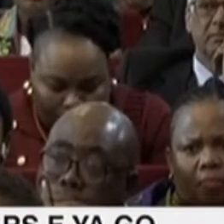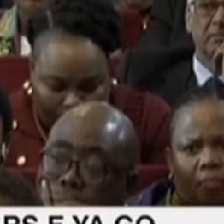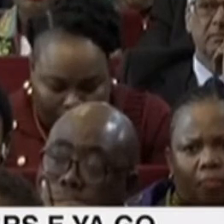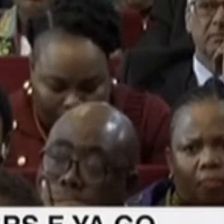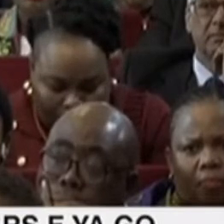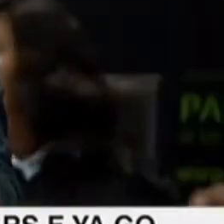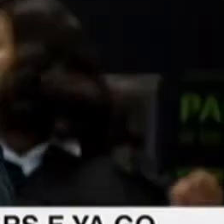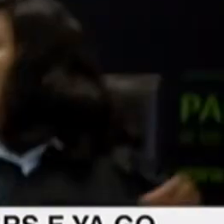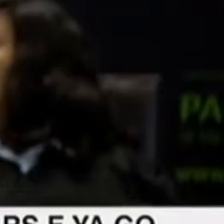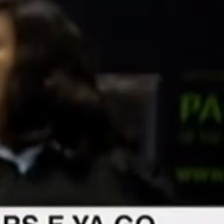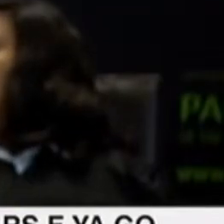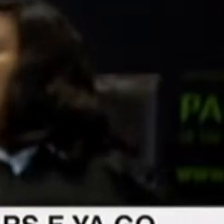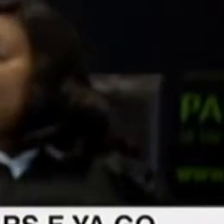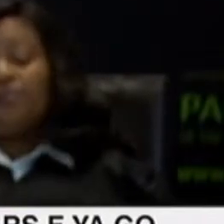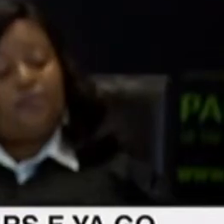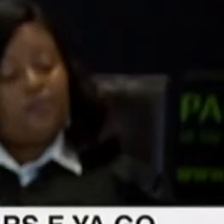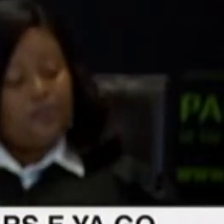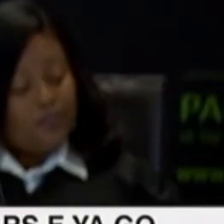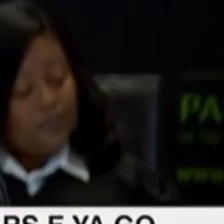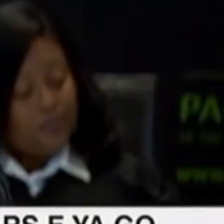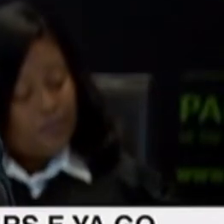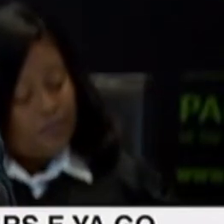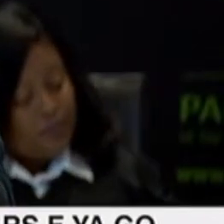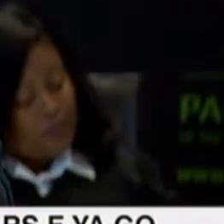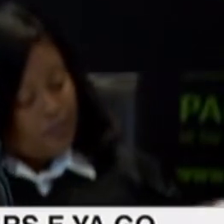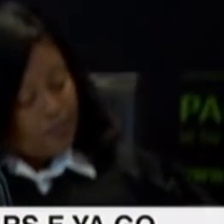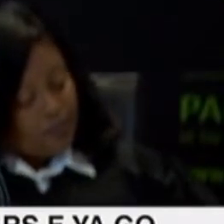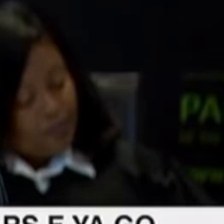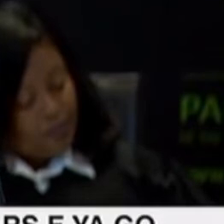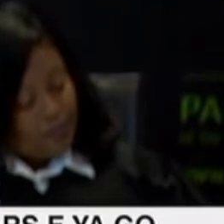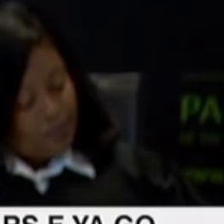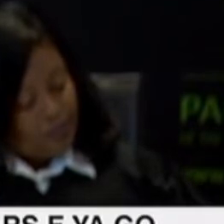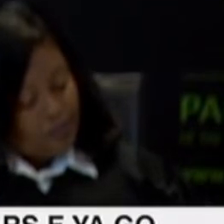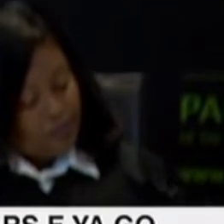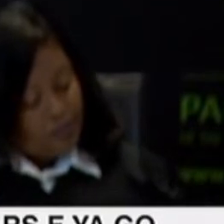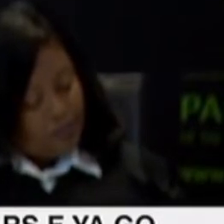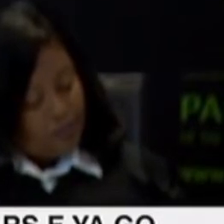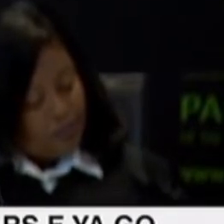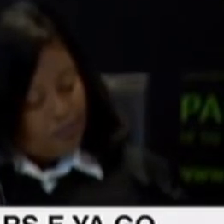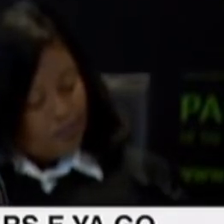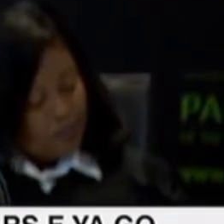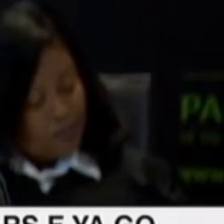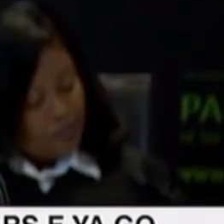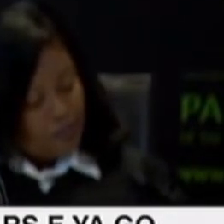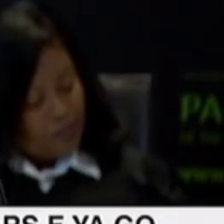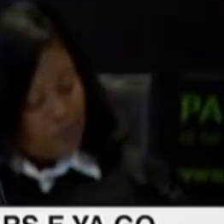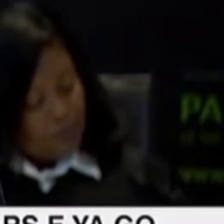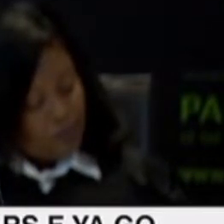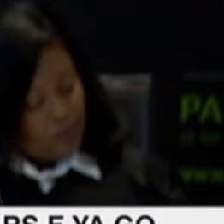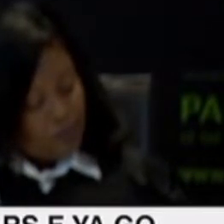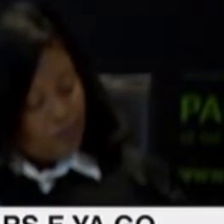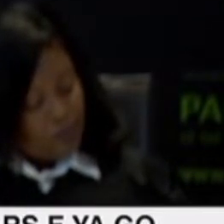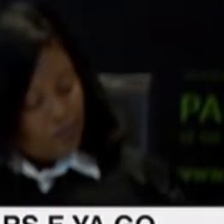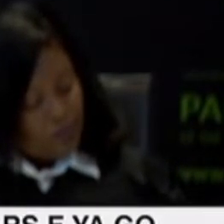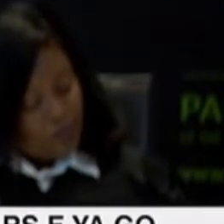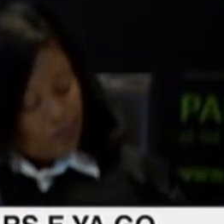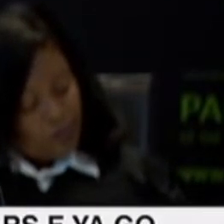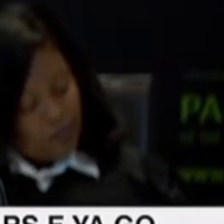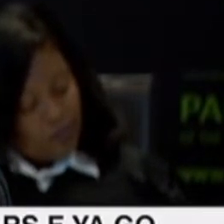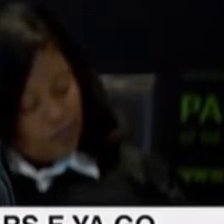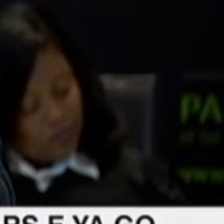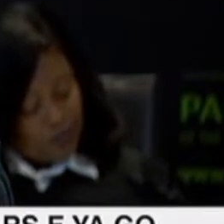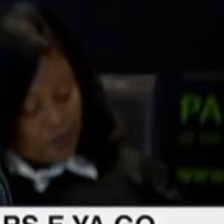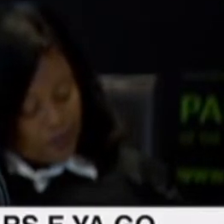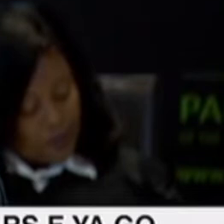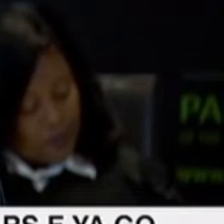revised draft legislation on the two-pot retirement system. This will include details on the amount that could be